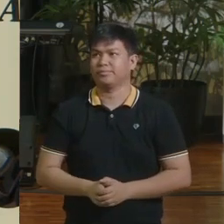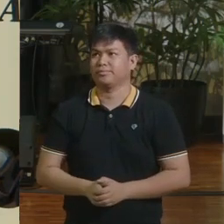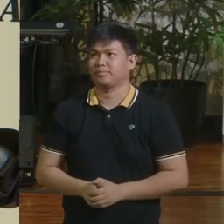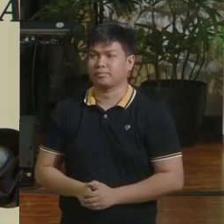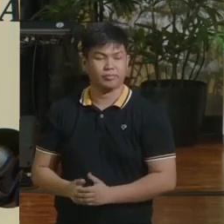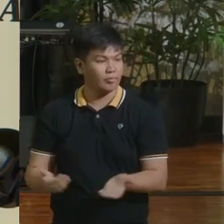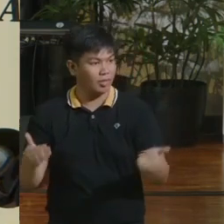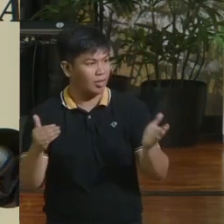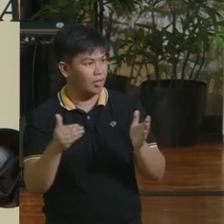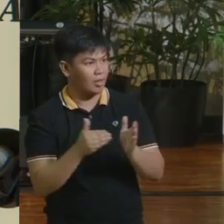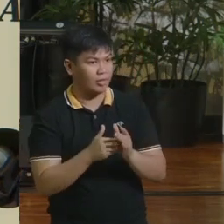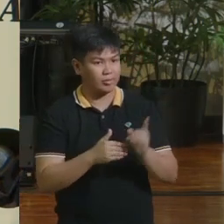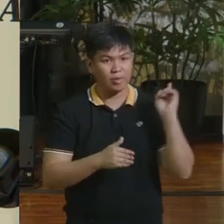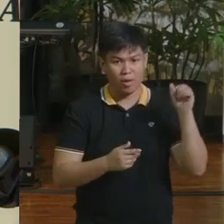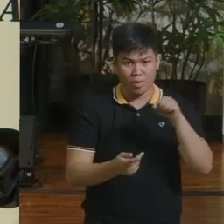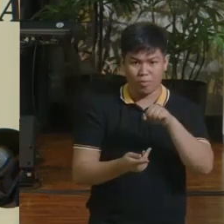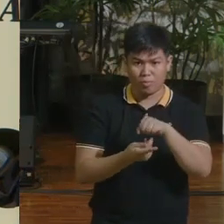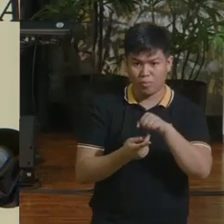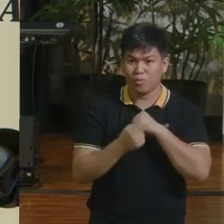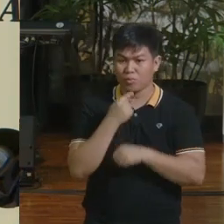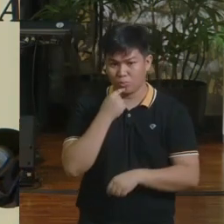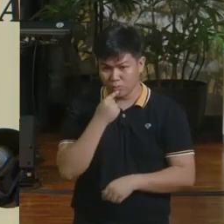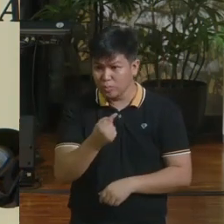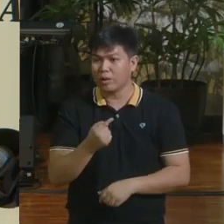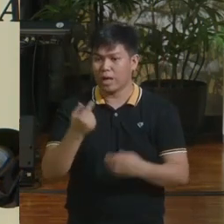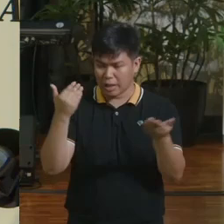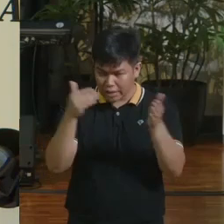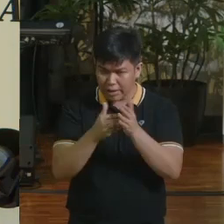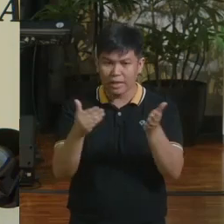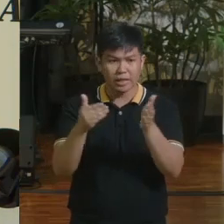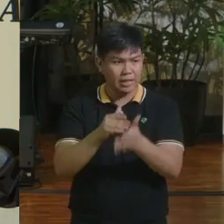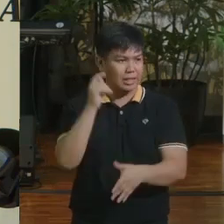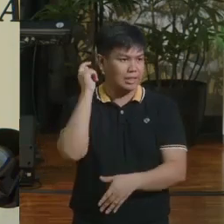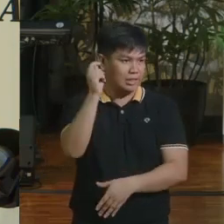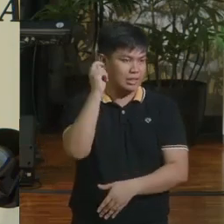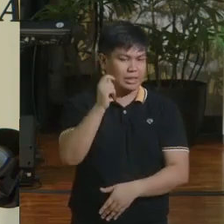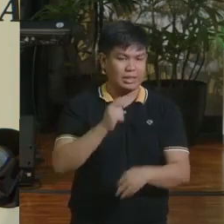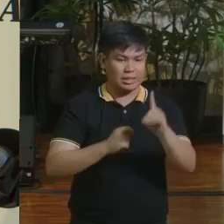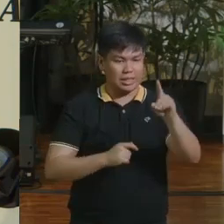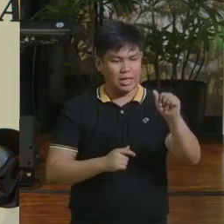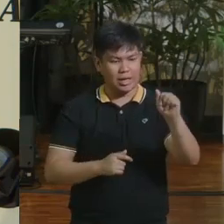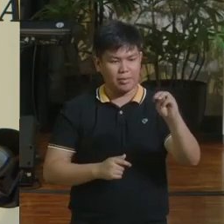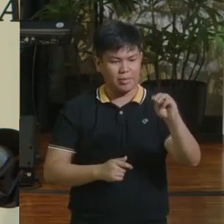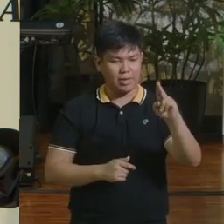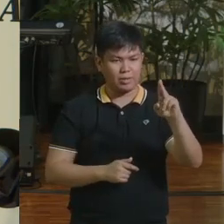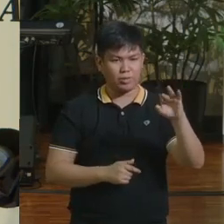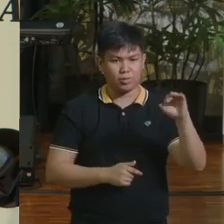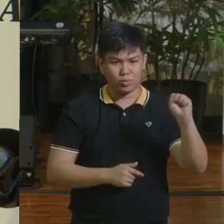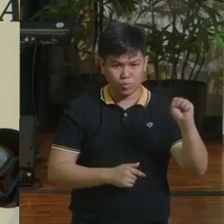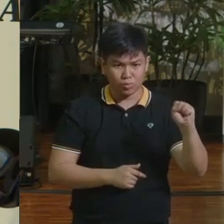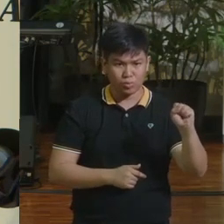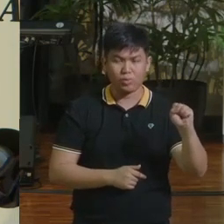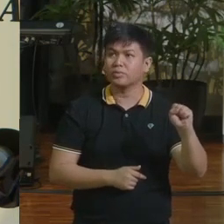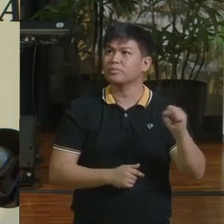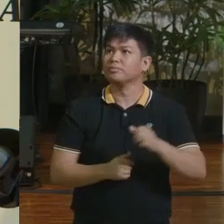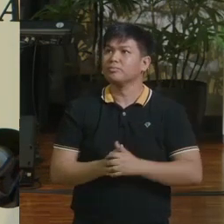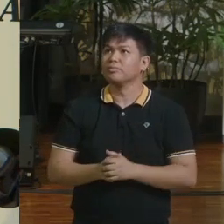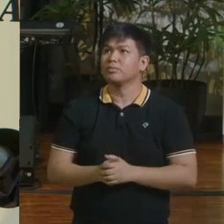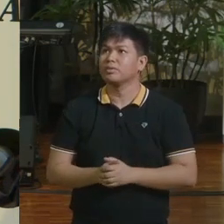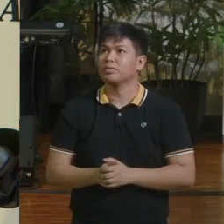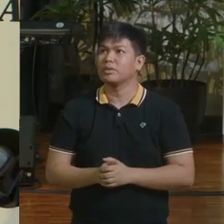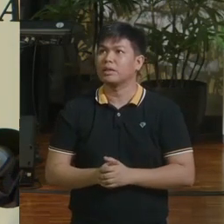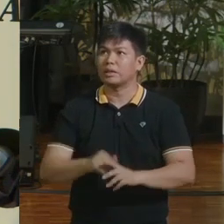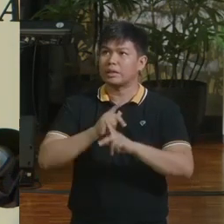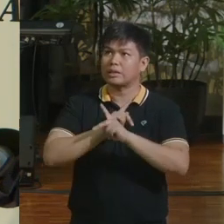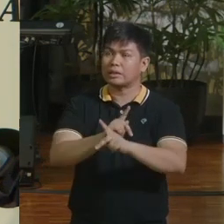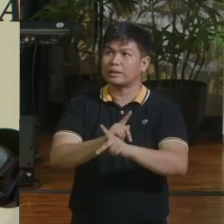sa 2 Corinthians 11:32 to 33. At Damascus, the governor under King Aretas was guarding